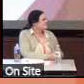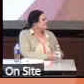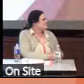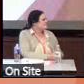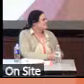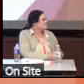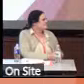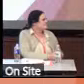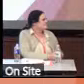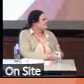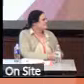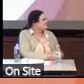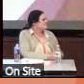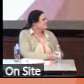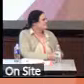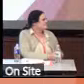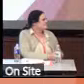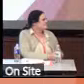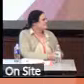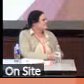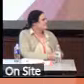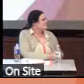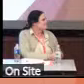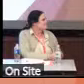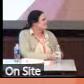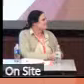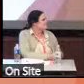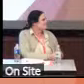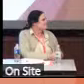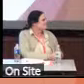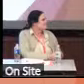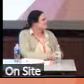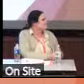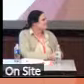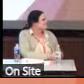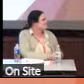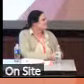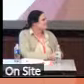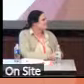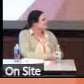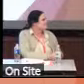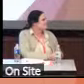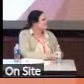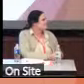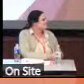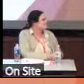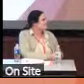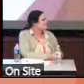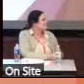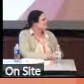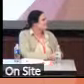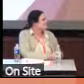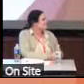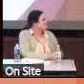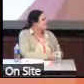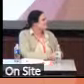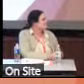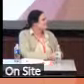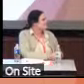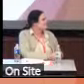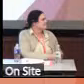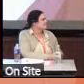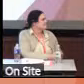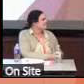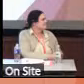try to figure out how do we get there? How do we move the field forward to be able to answer those questions? And in order to do that, the panel itself is